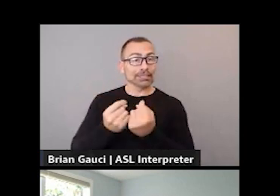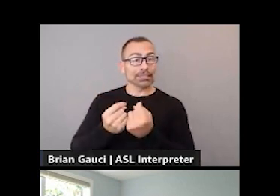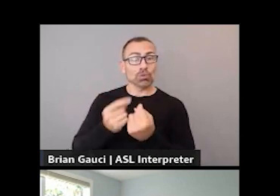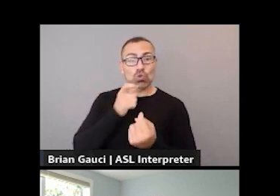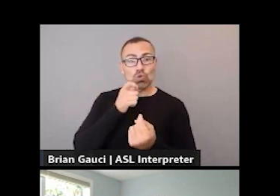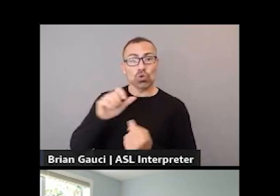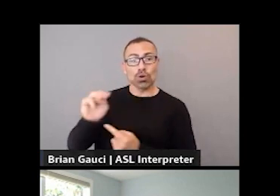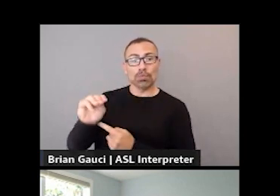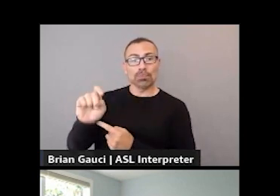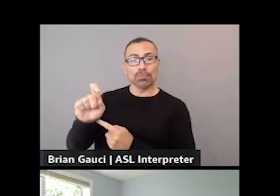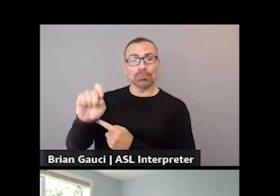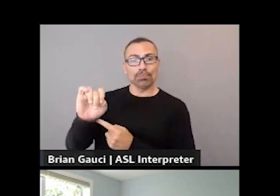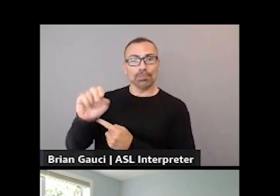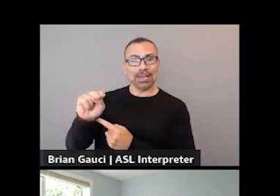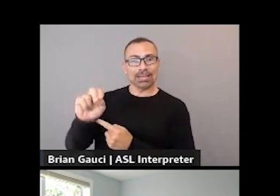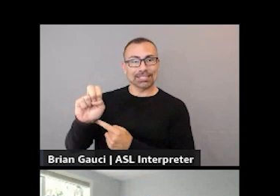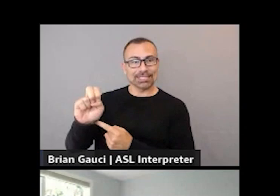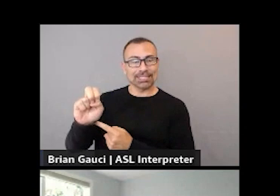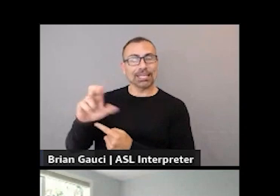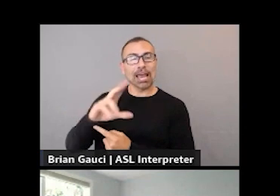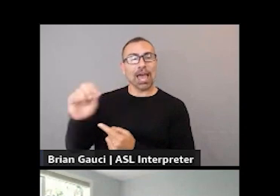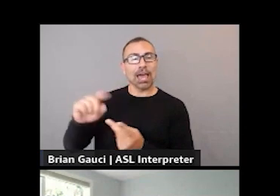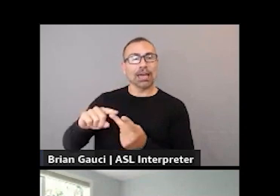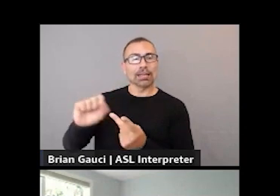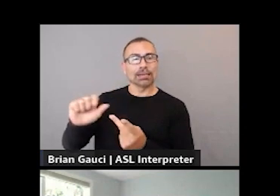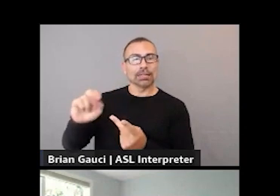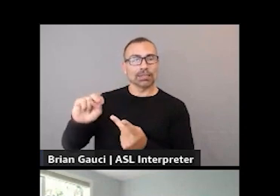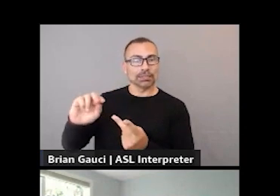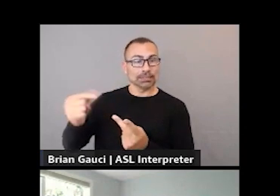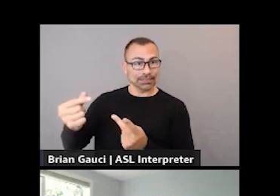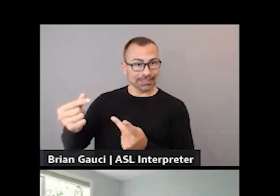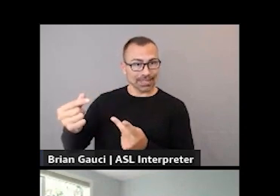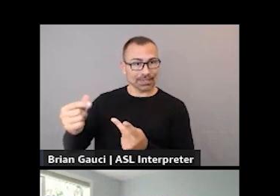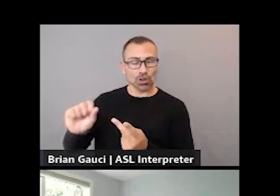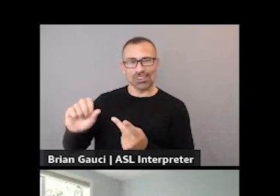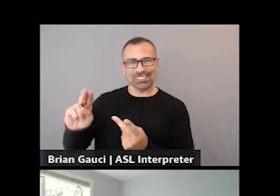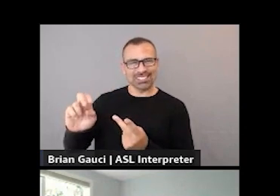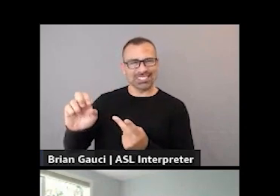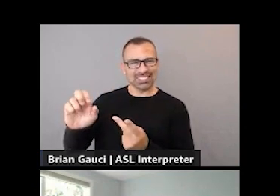Sang. I'm sorry. Had a little brain moment there. Maxime and Sang